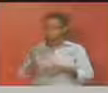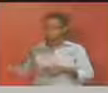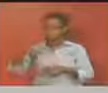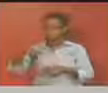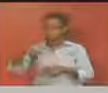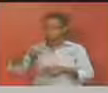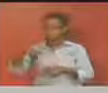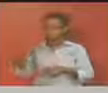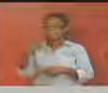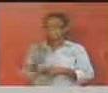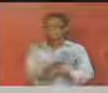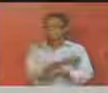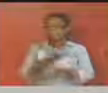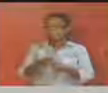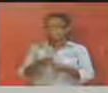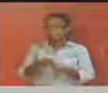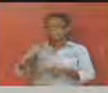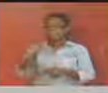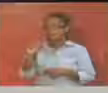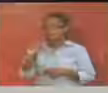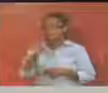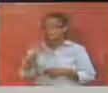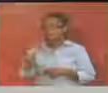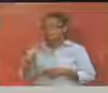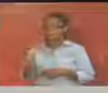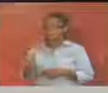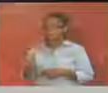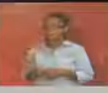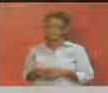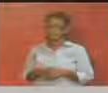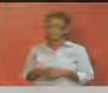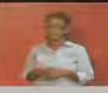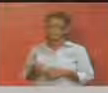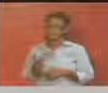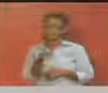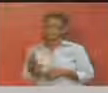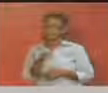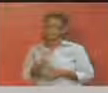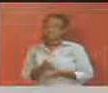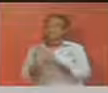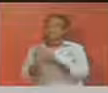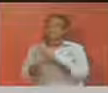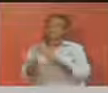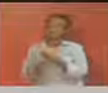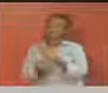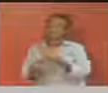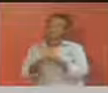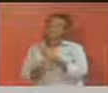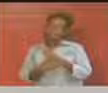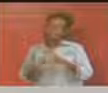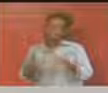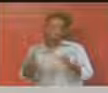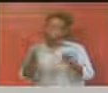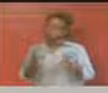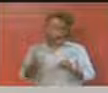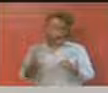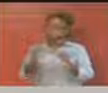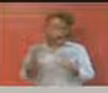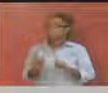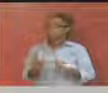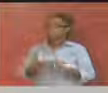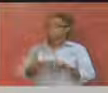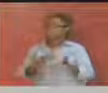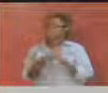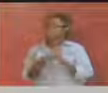quarantine stance with the data not being out, one, and even with the data with AstraZeneca, for example. It means that 1 in 3